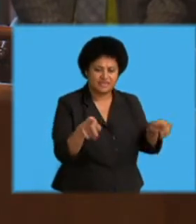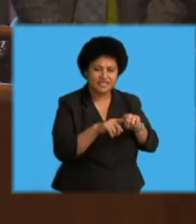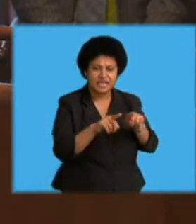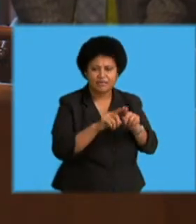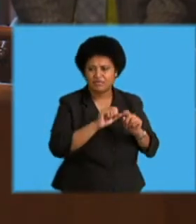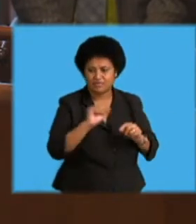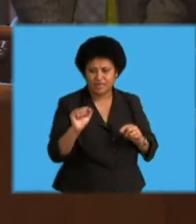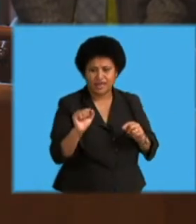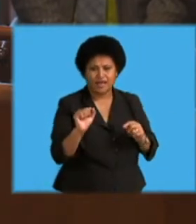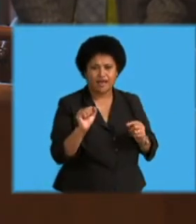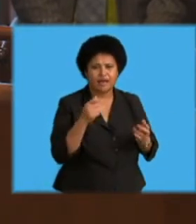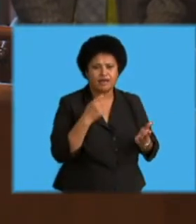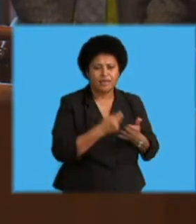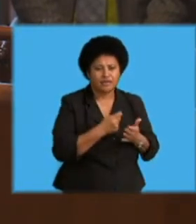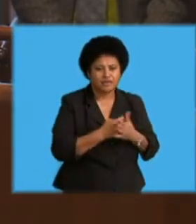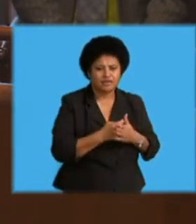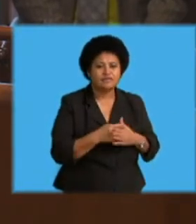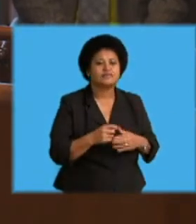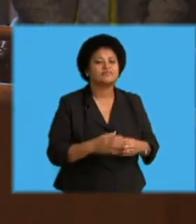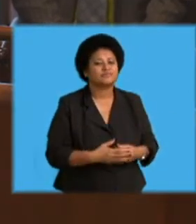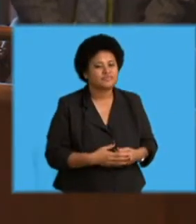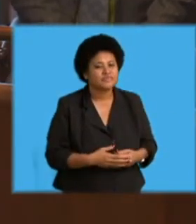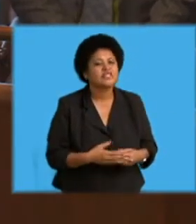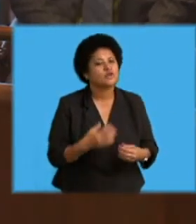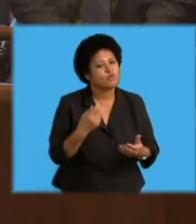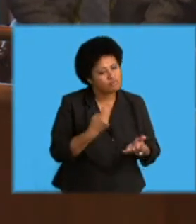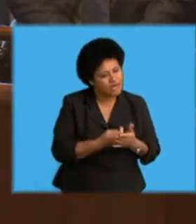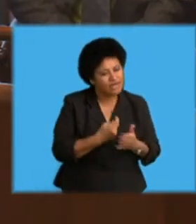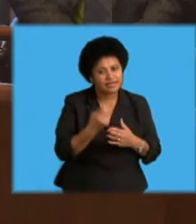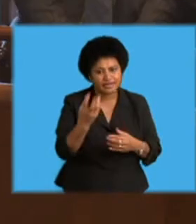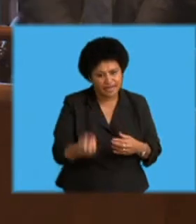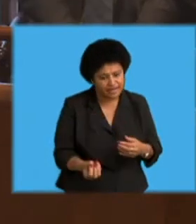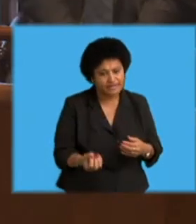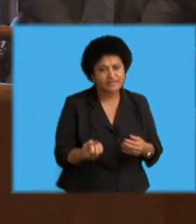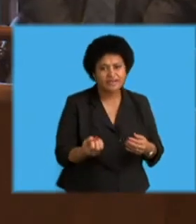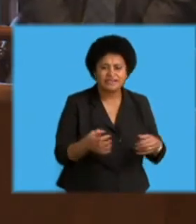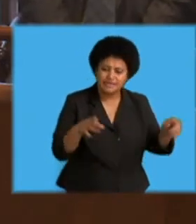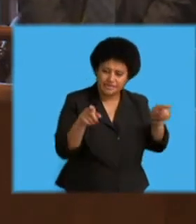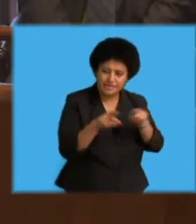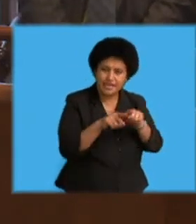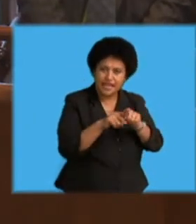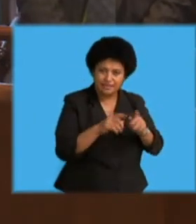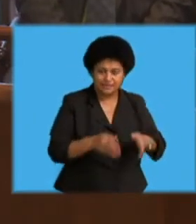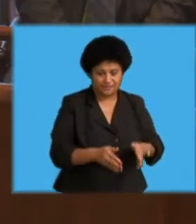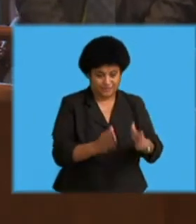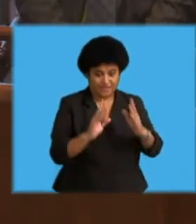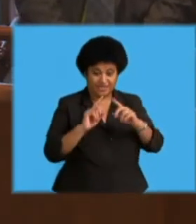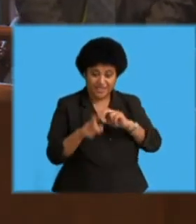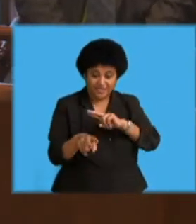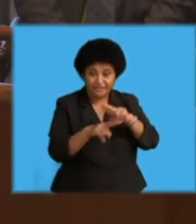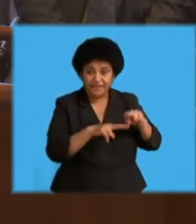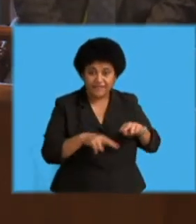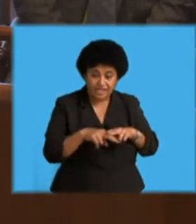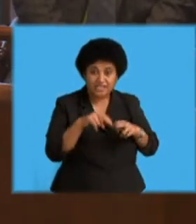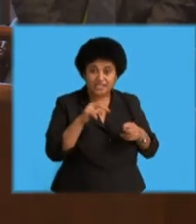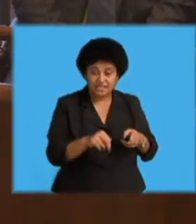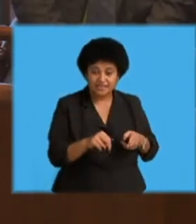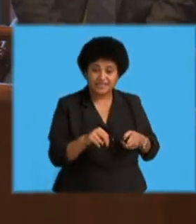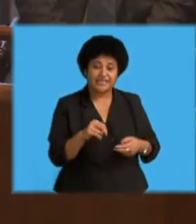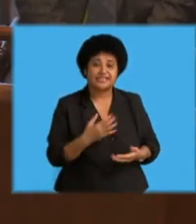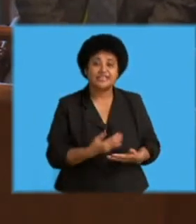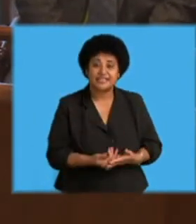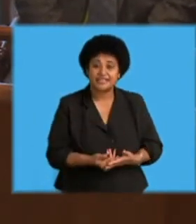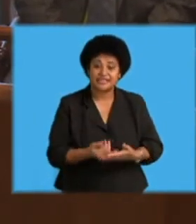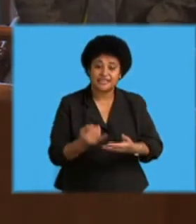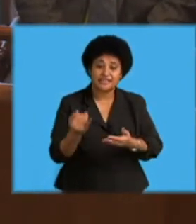invested over the past 50, 60, 70 years. So in the same way, if Fiji needs to invest in